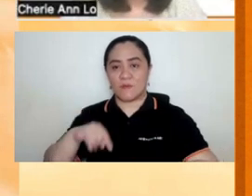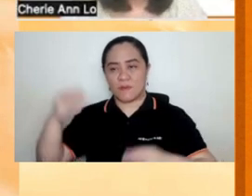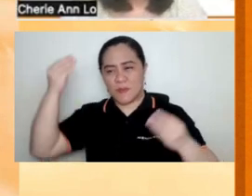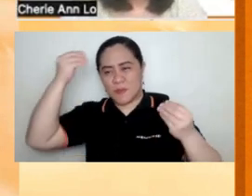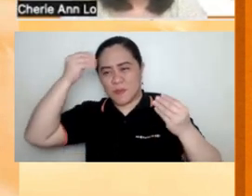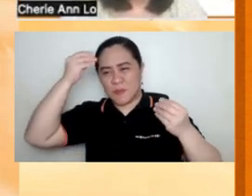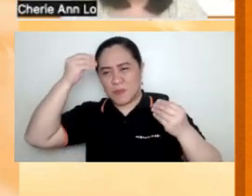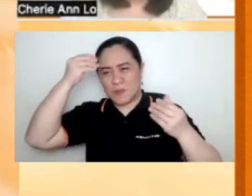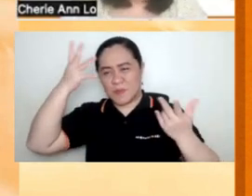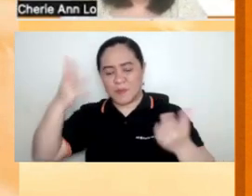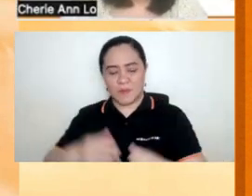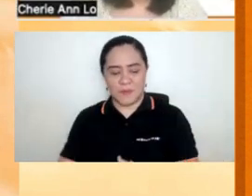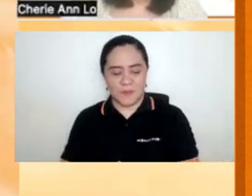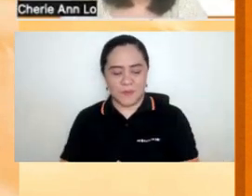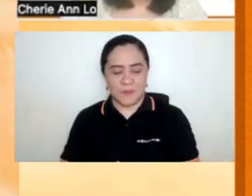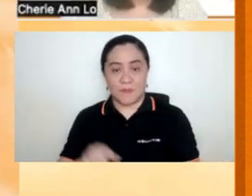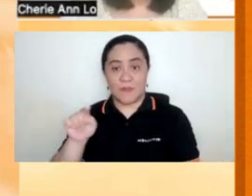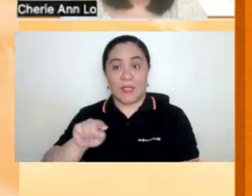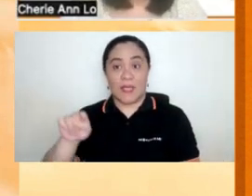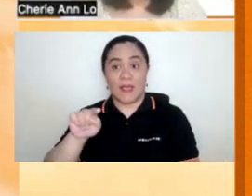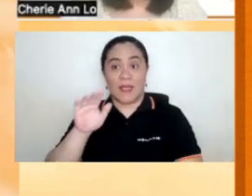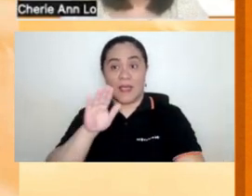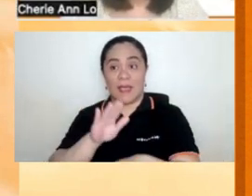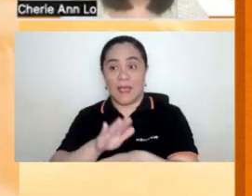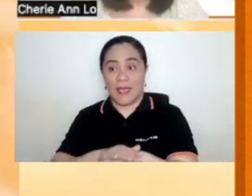worrying. Anxiety has a function. No? It